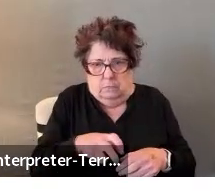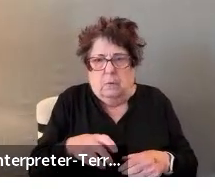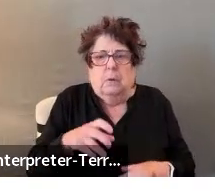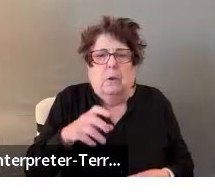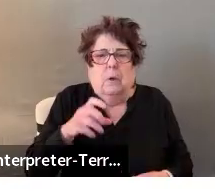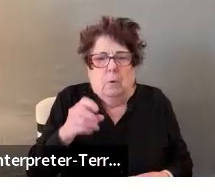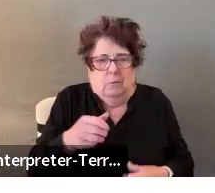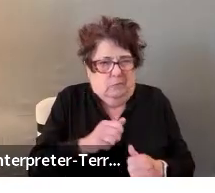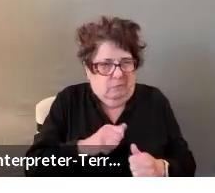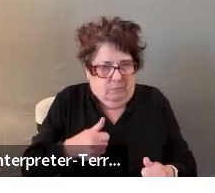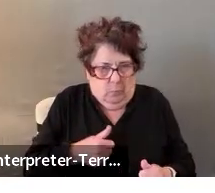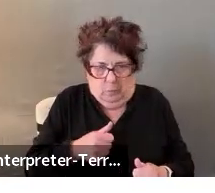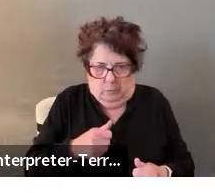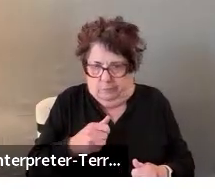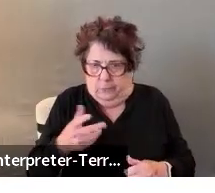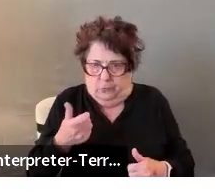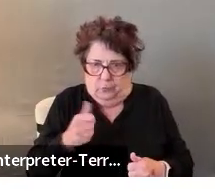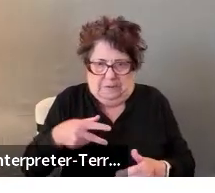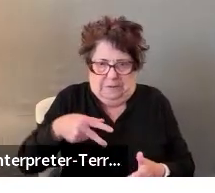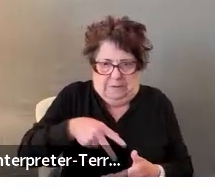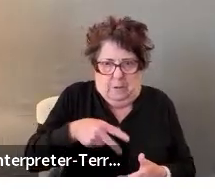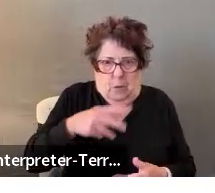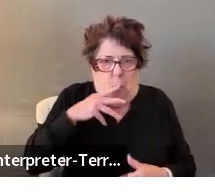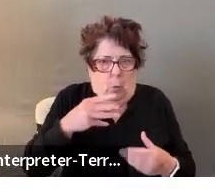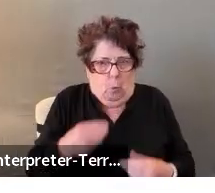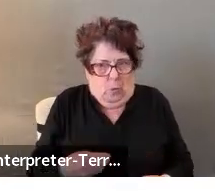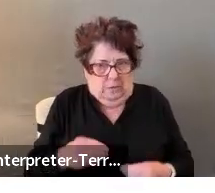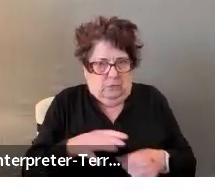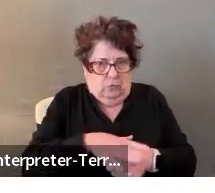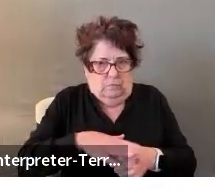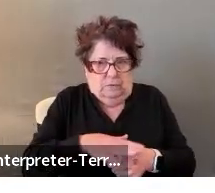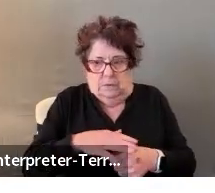A seat at the counter can lessen fatigue.